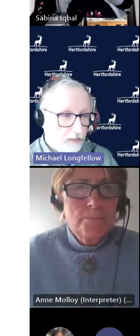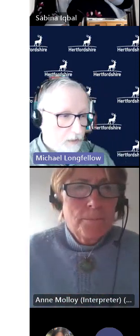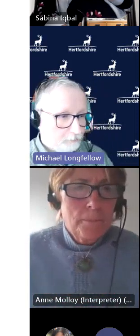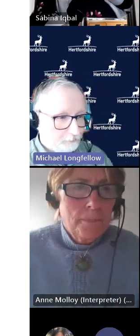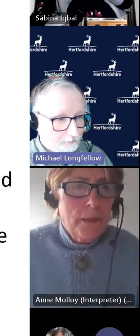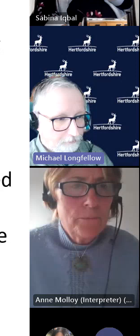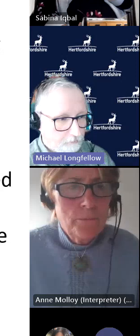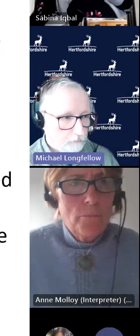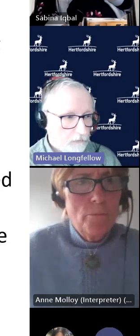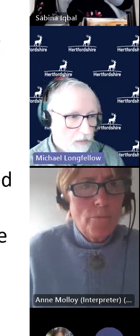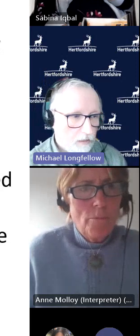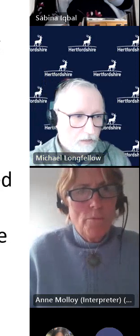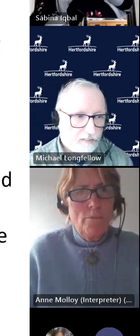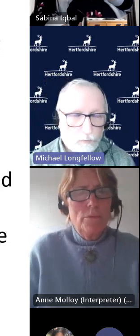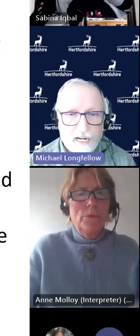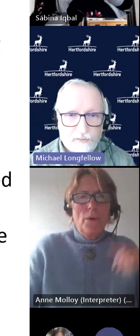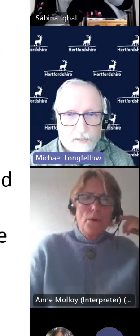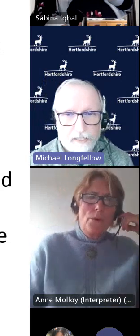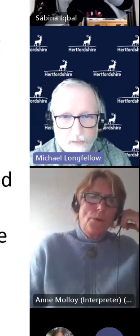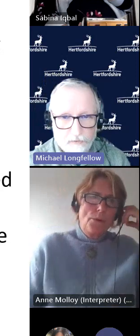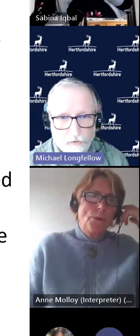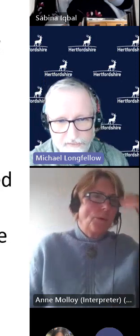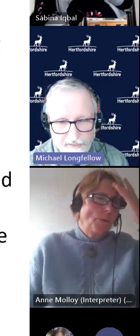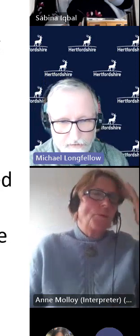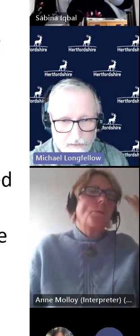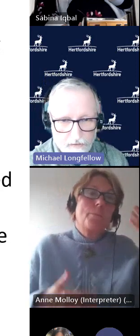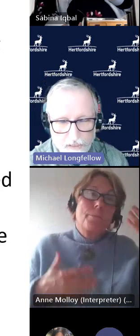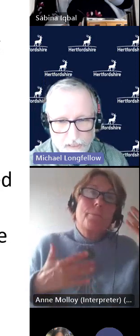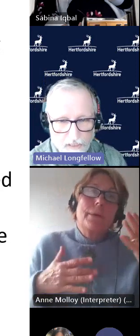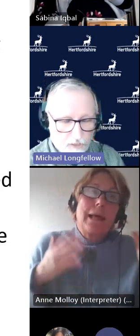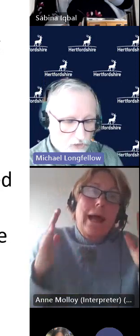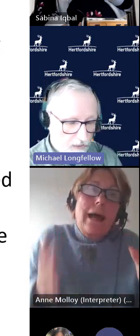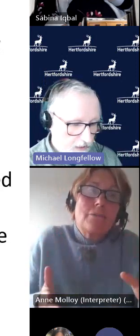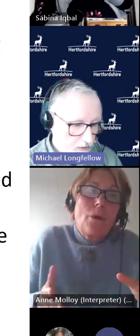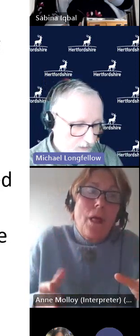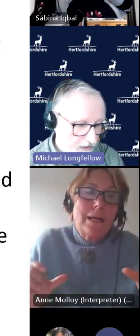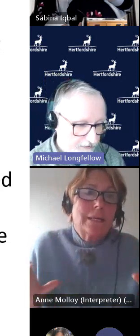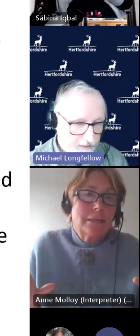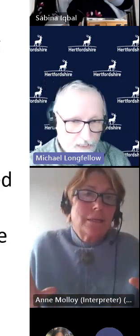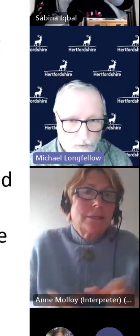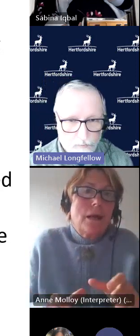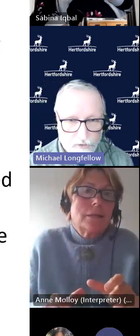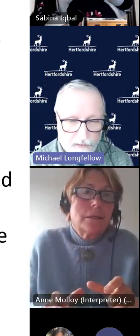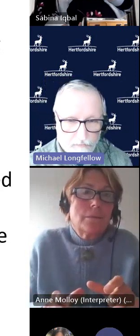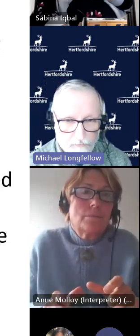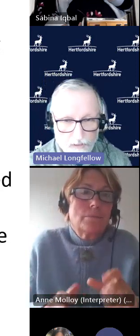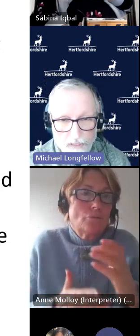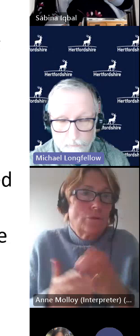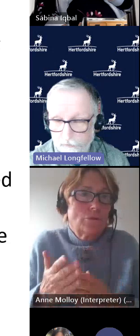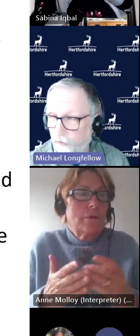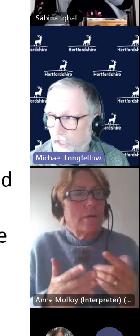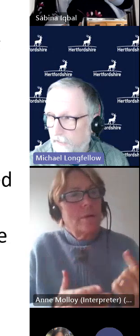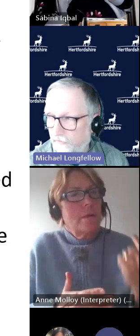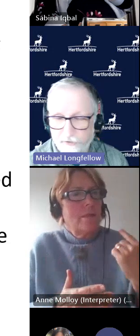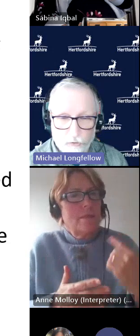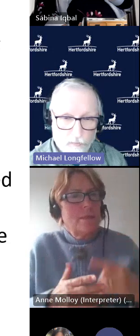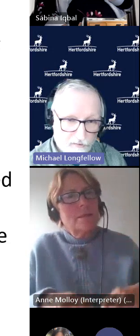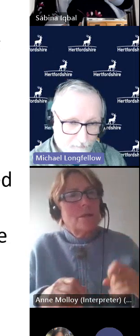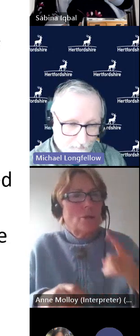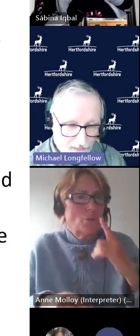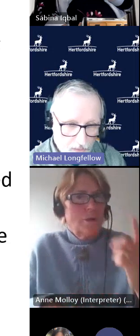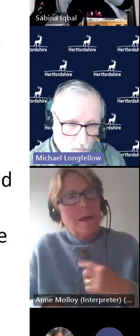Next slide, please, Matt. So we have tightened up the criteria. Initially, at the beginning of the year, we were doing, you could come in